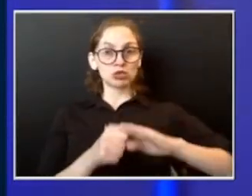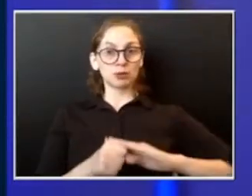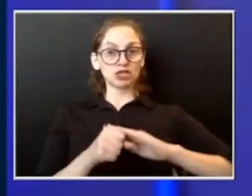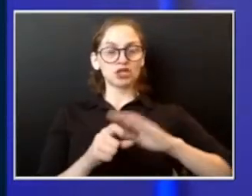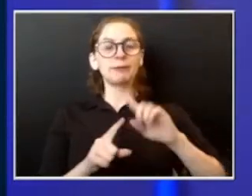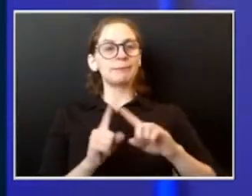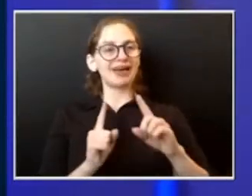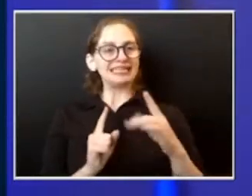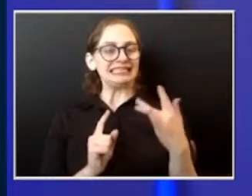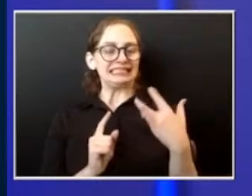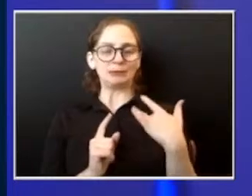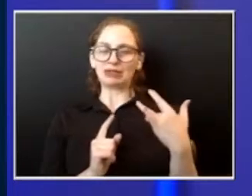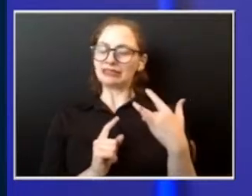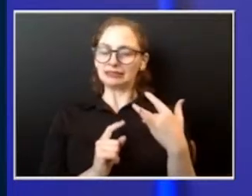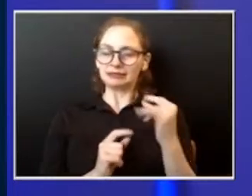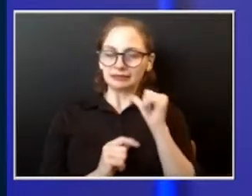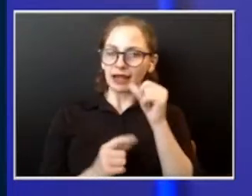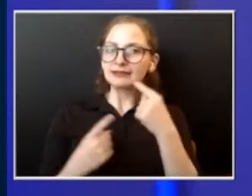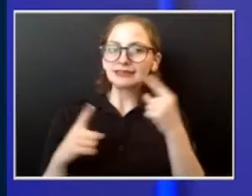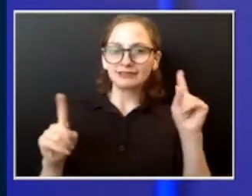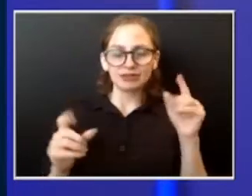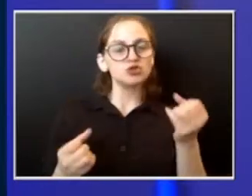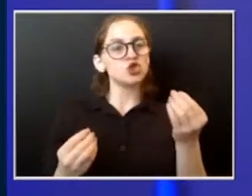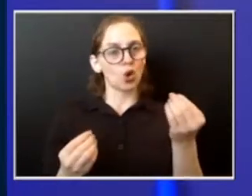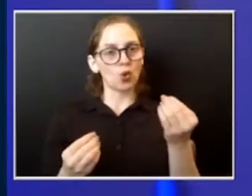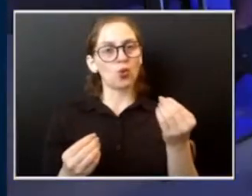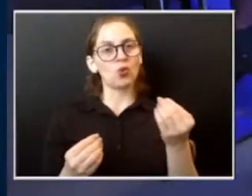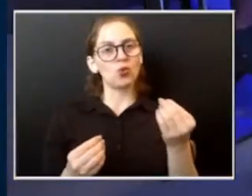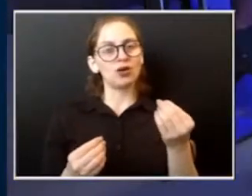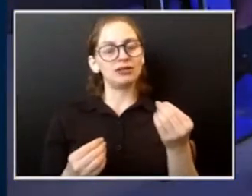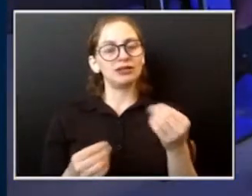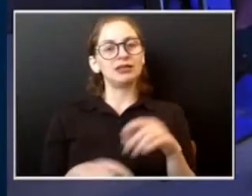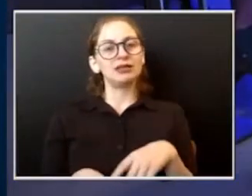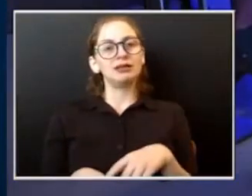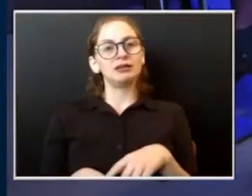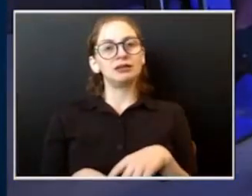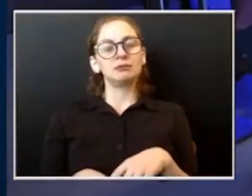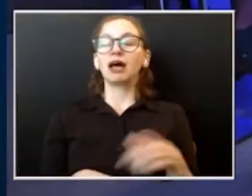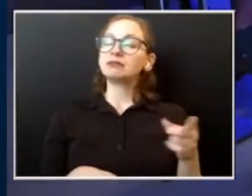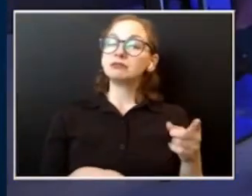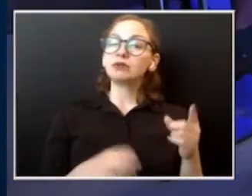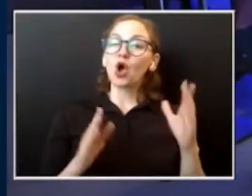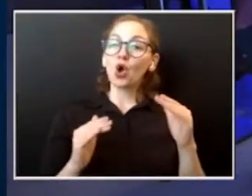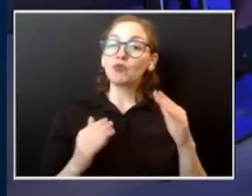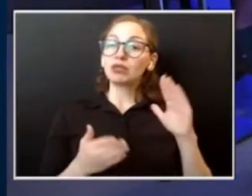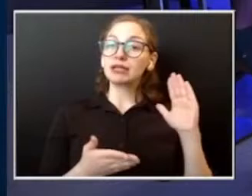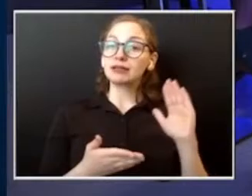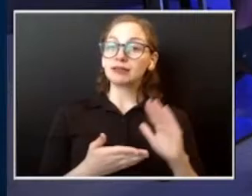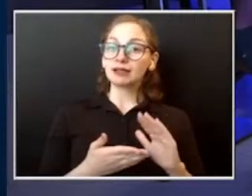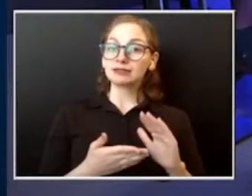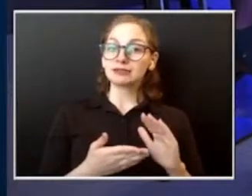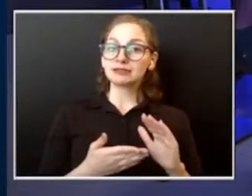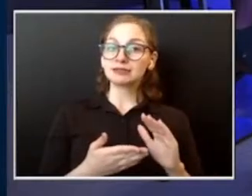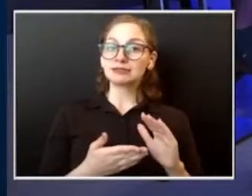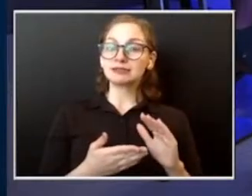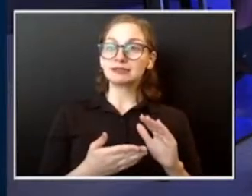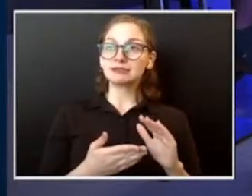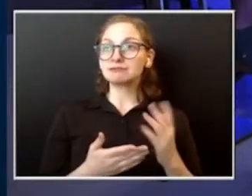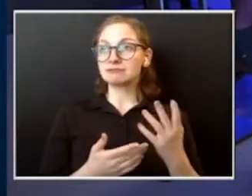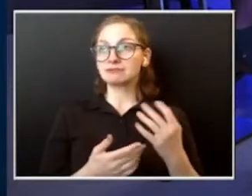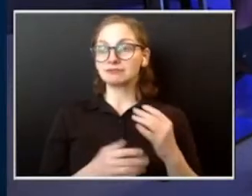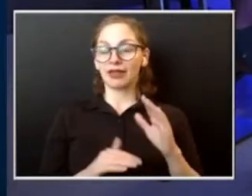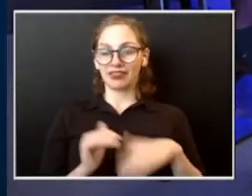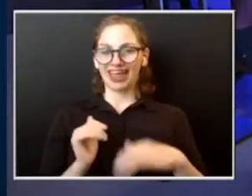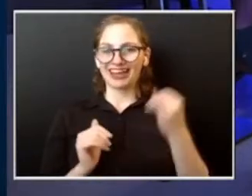So yes, rejection medicine. And hopefully less than you had to if you have a kidney that's not quite as well matched. But it's really about the match at the end of the